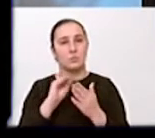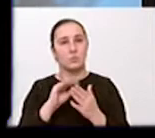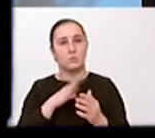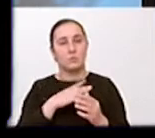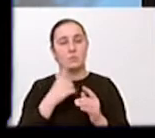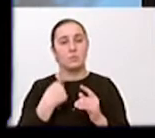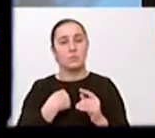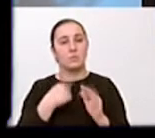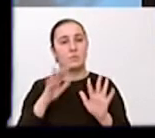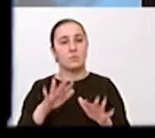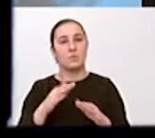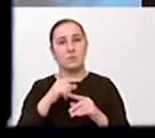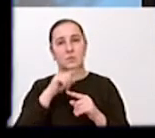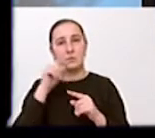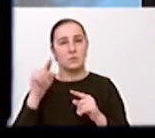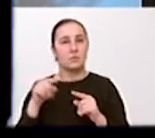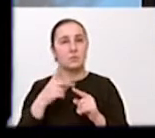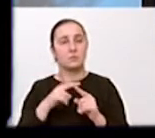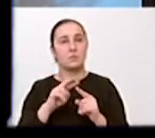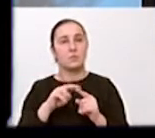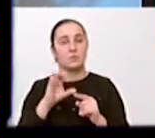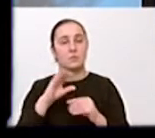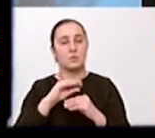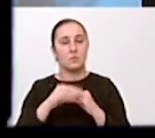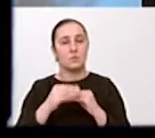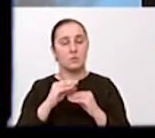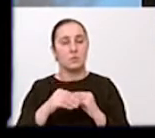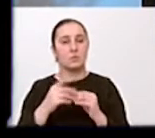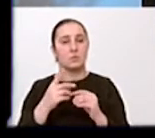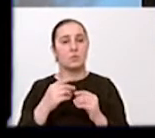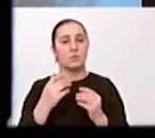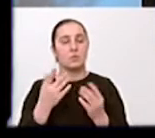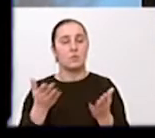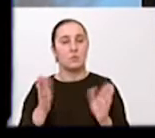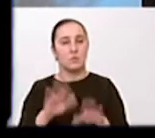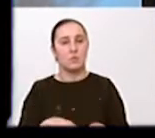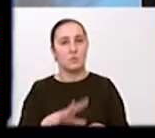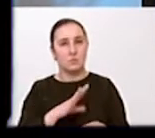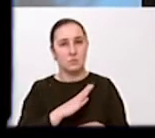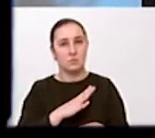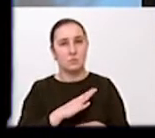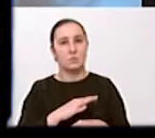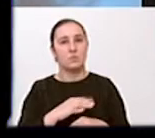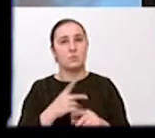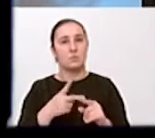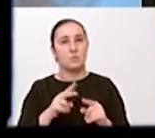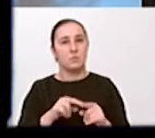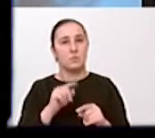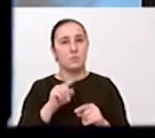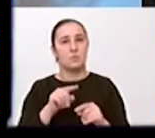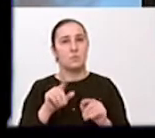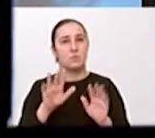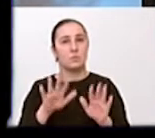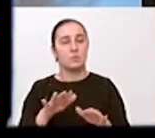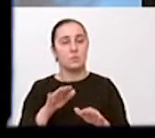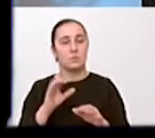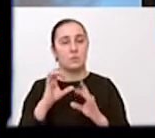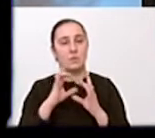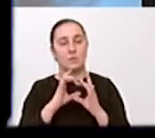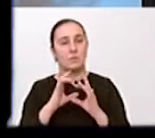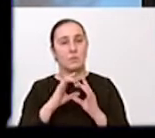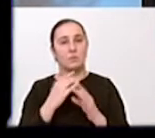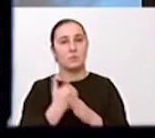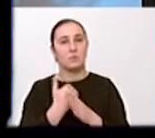menda faqat chetki, demak, sloylari, qatlamlari qoldi. Demak, bu yerda avval